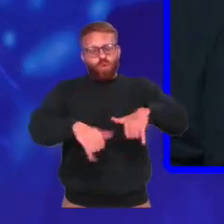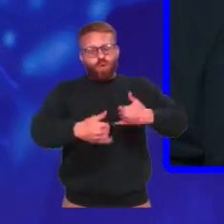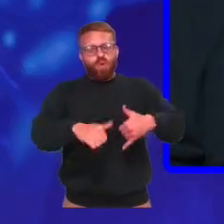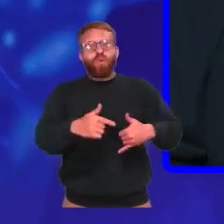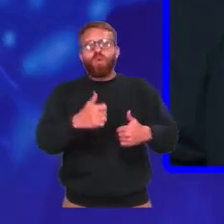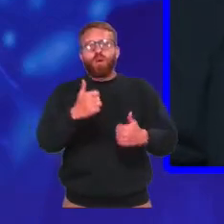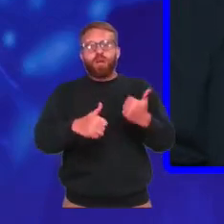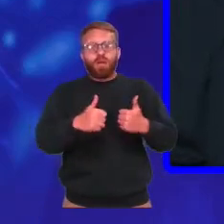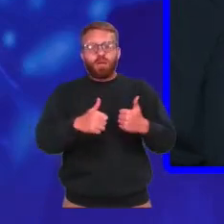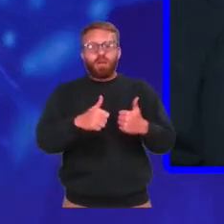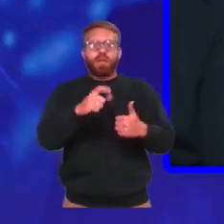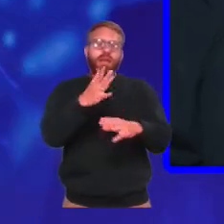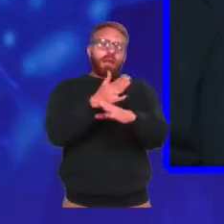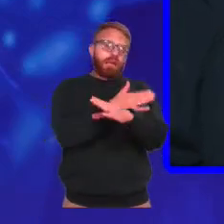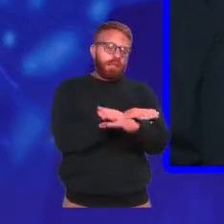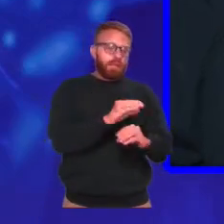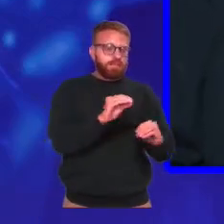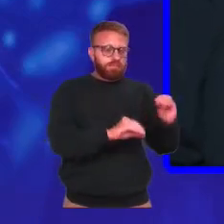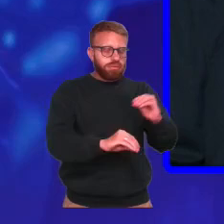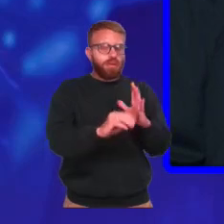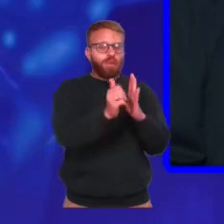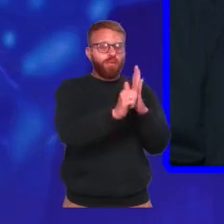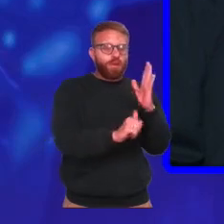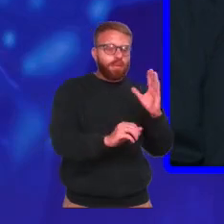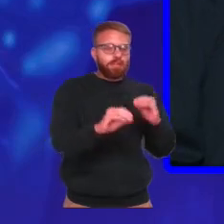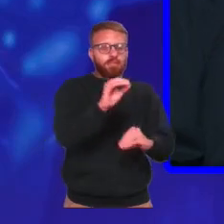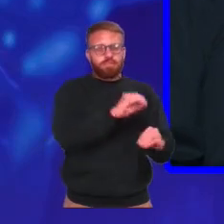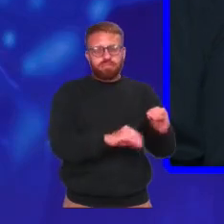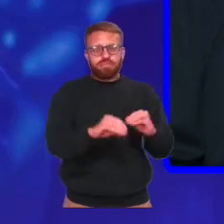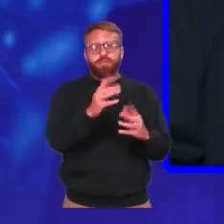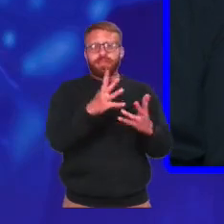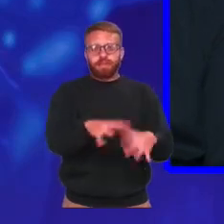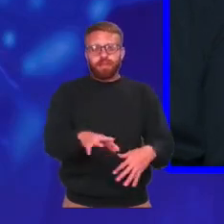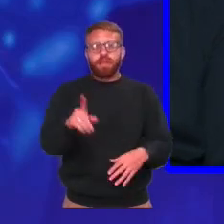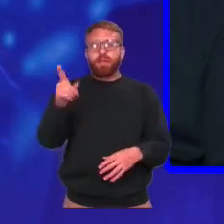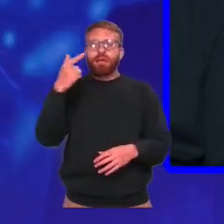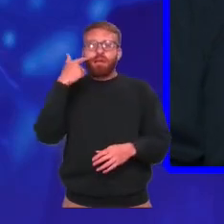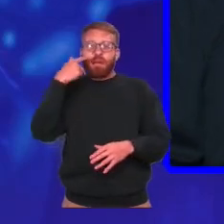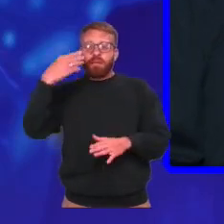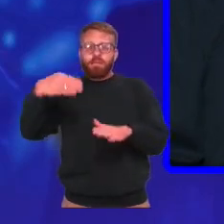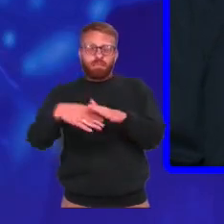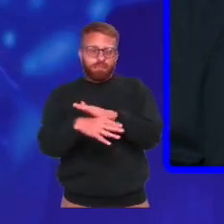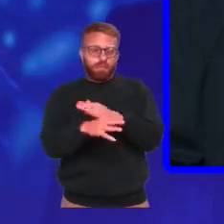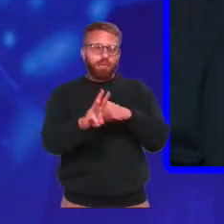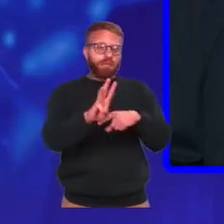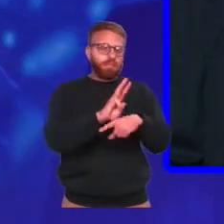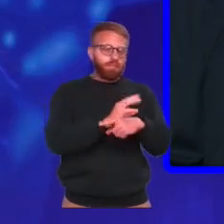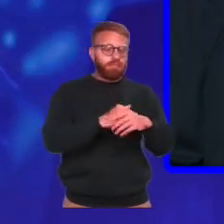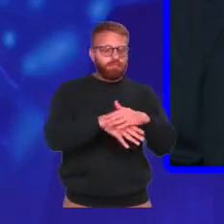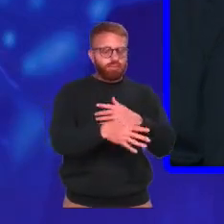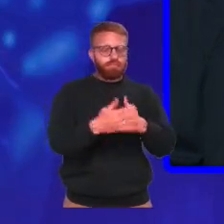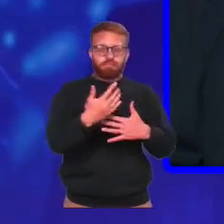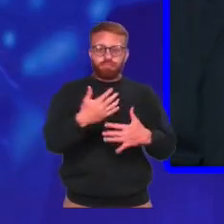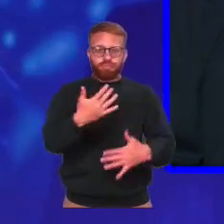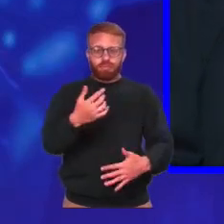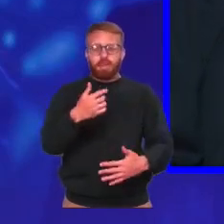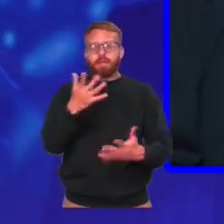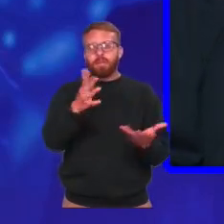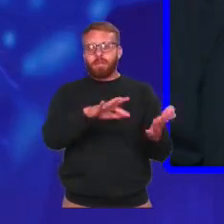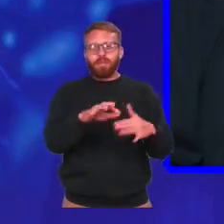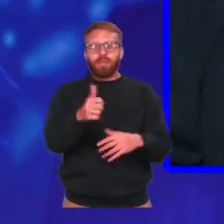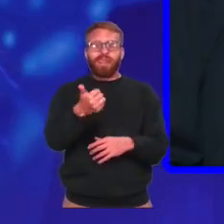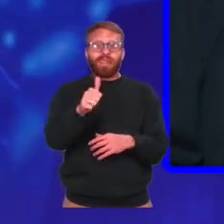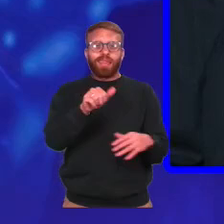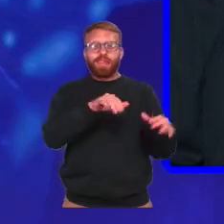that the entire localization process for like 10 plus languages happens in a 3-month span at the end of the development